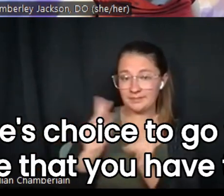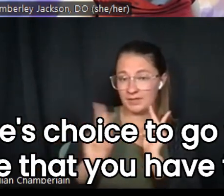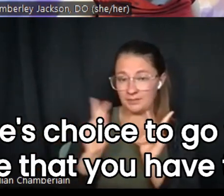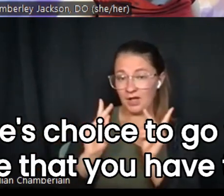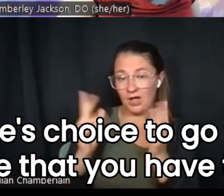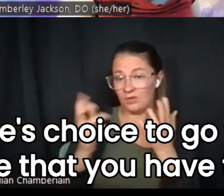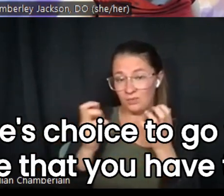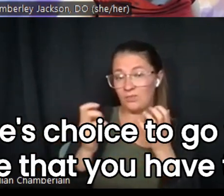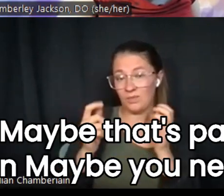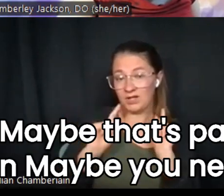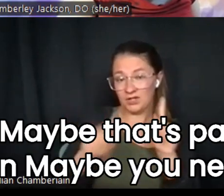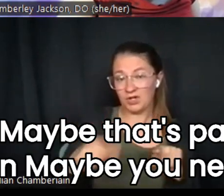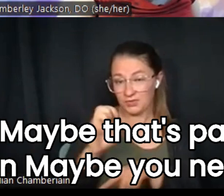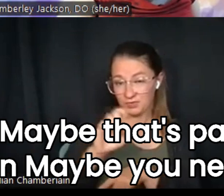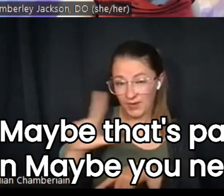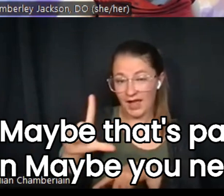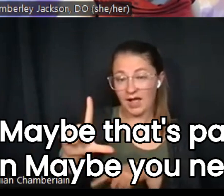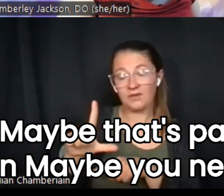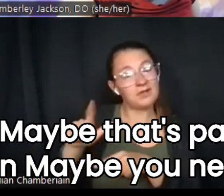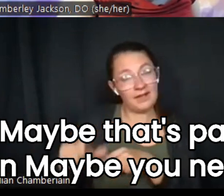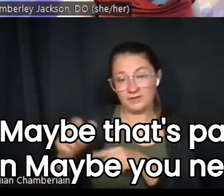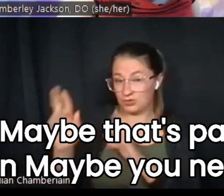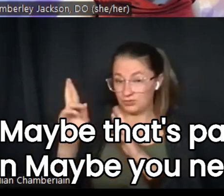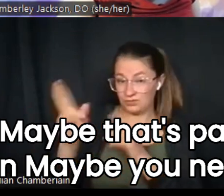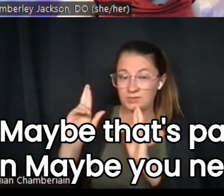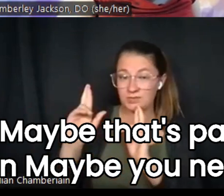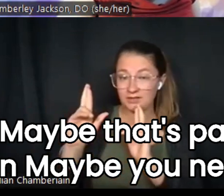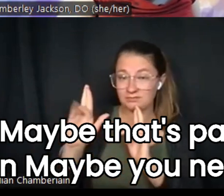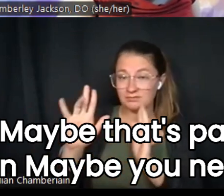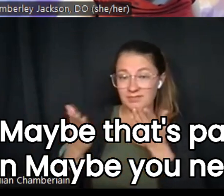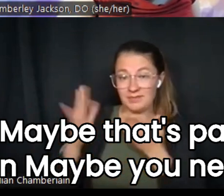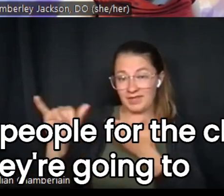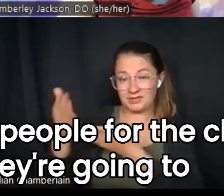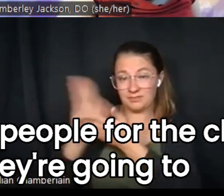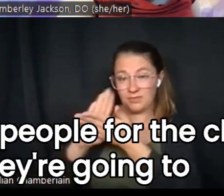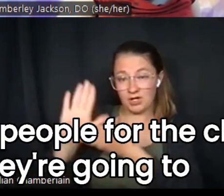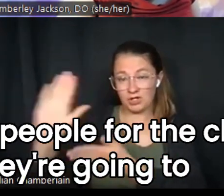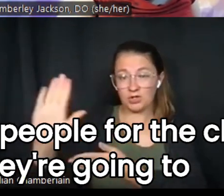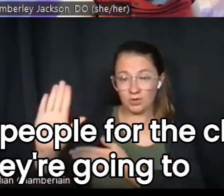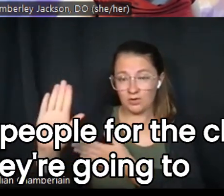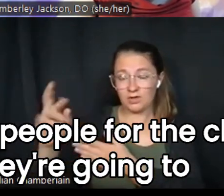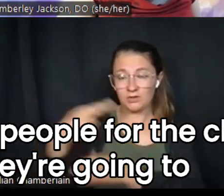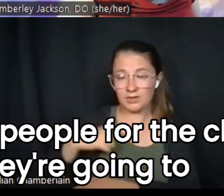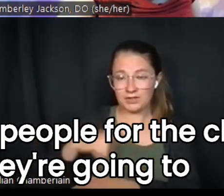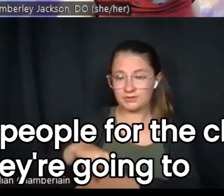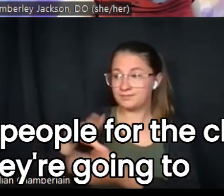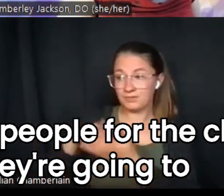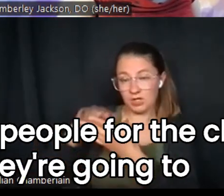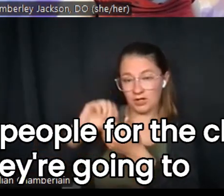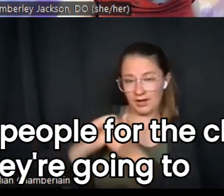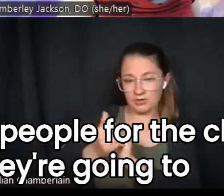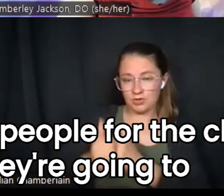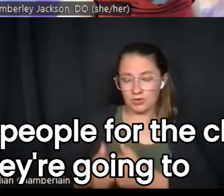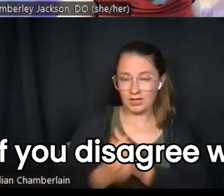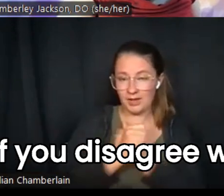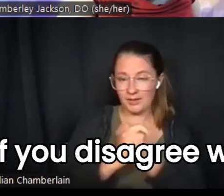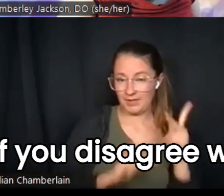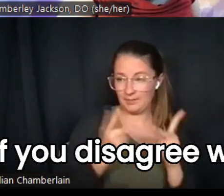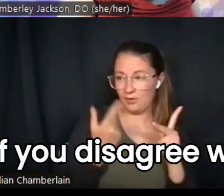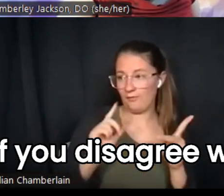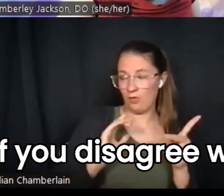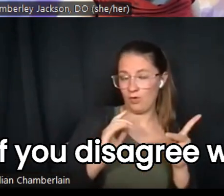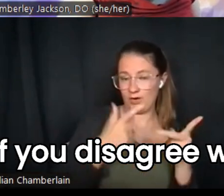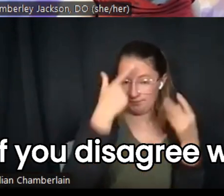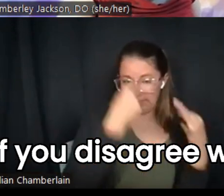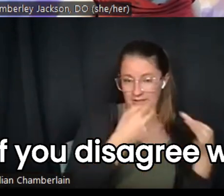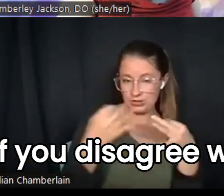hell, and maybe that you have to respect that. Maybe that's part of your religion. Maybe you need to learn to love people for the choices that they're going to make,